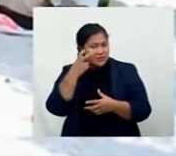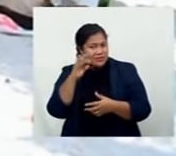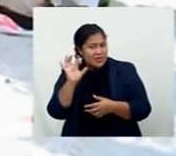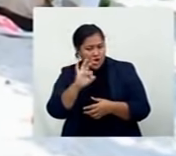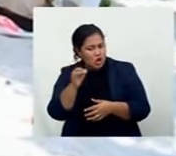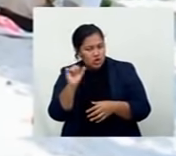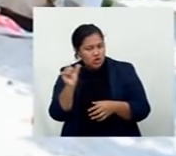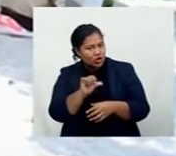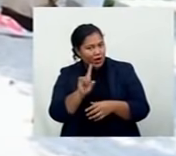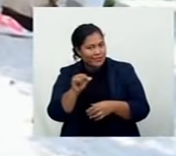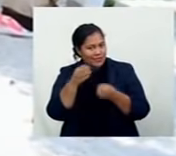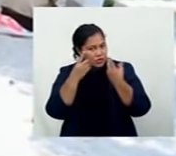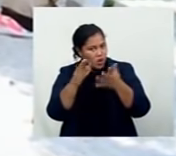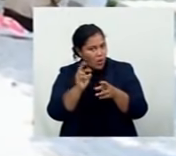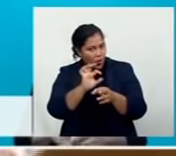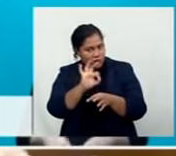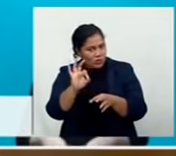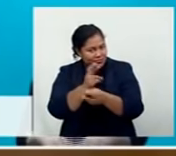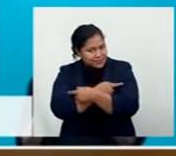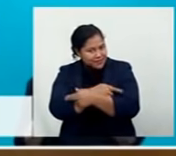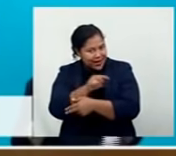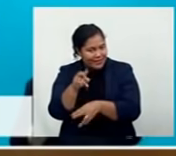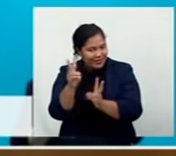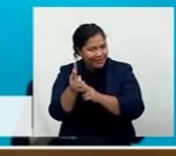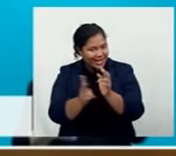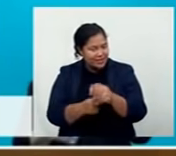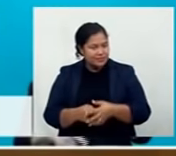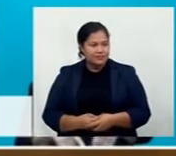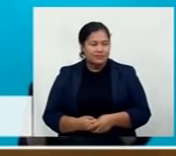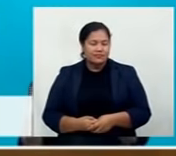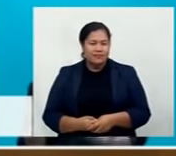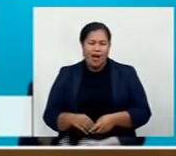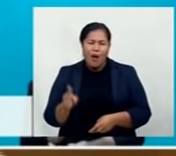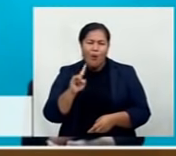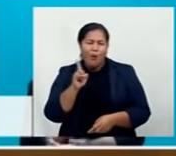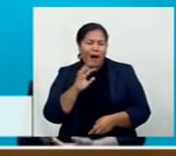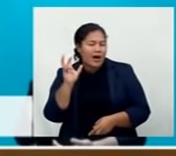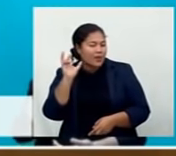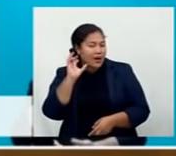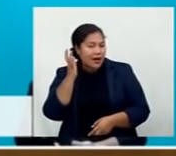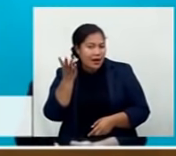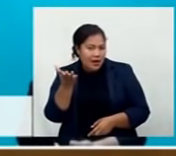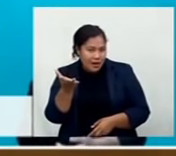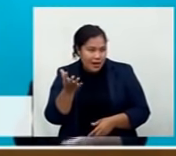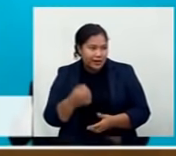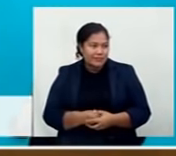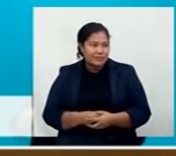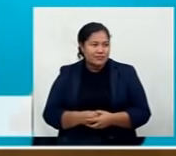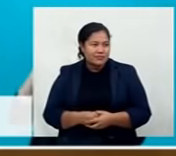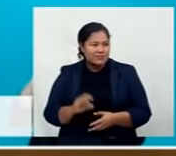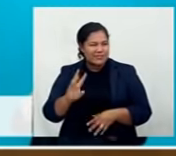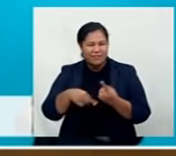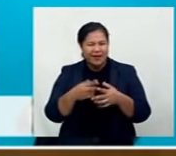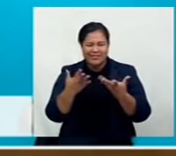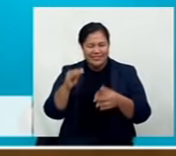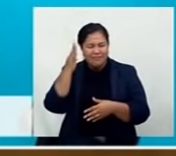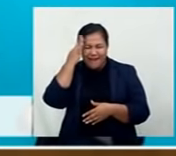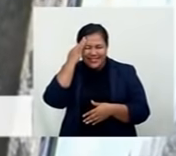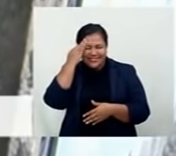the villages. What have we heard? An attempt to instate an outdated colonial